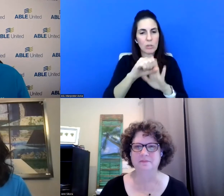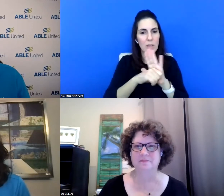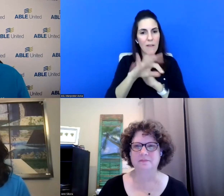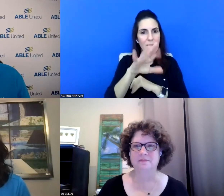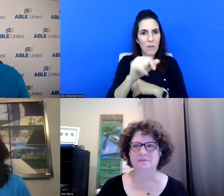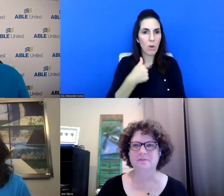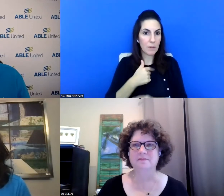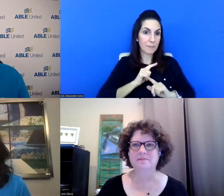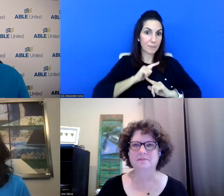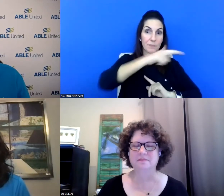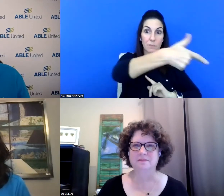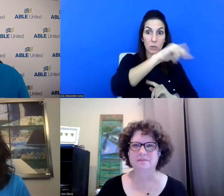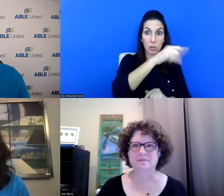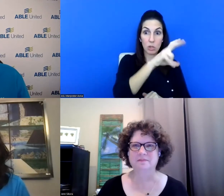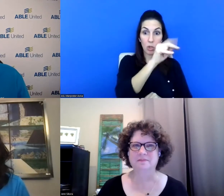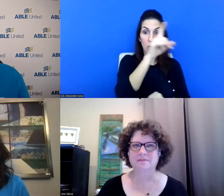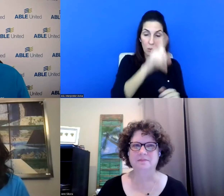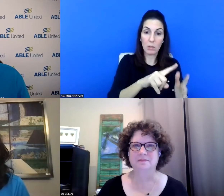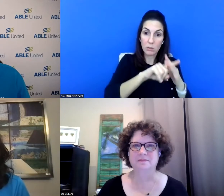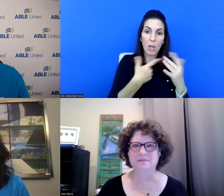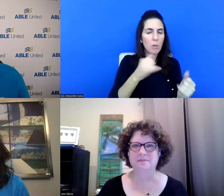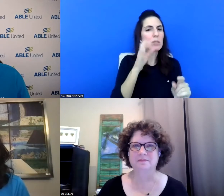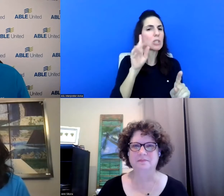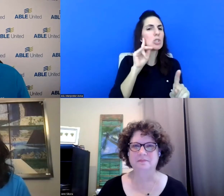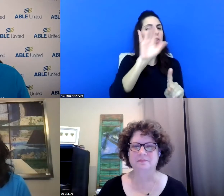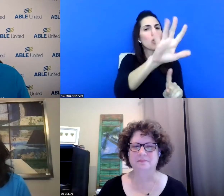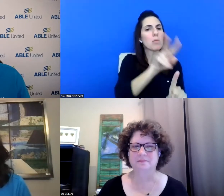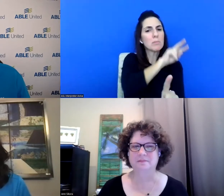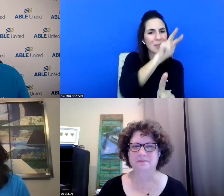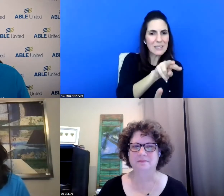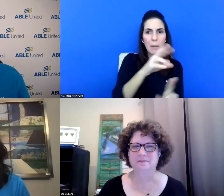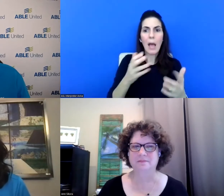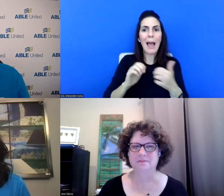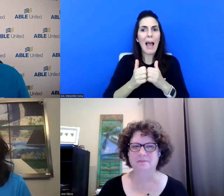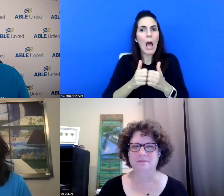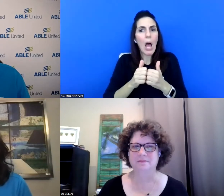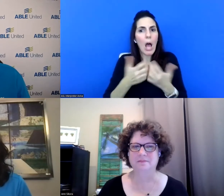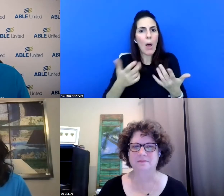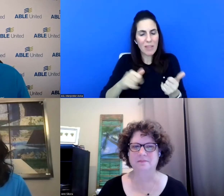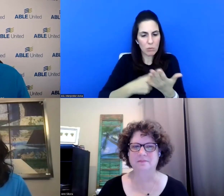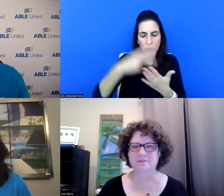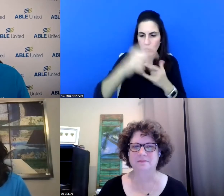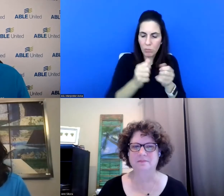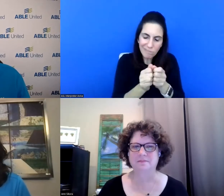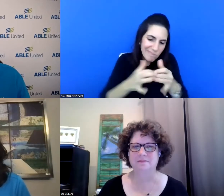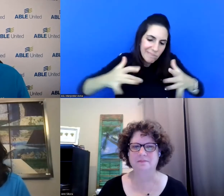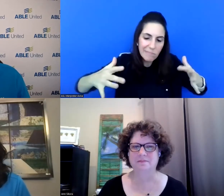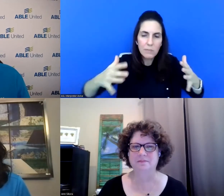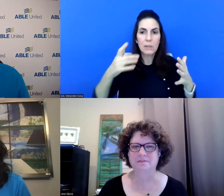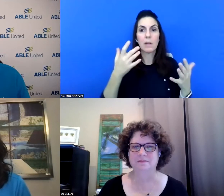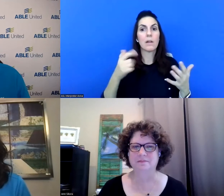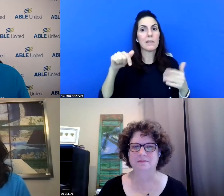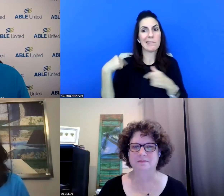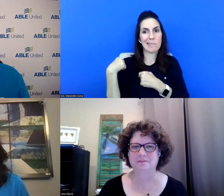I'm going to give this question to you. I'd really love to get your perspective on, again, how the program has grown over the last 6